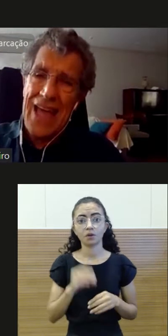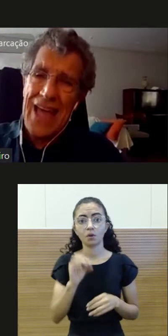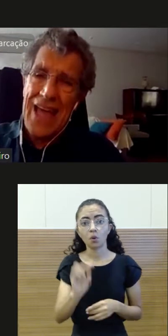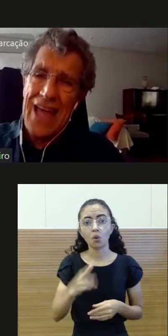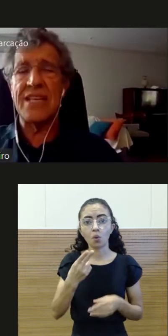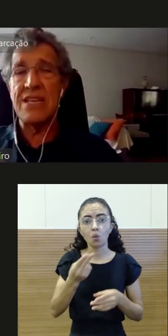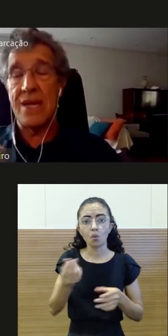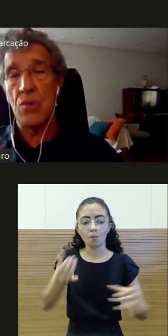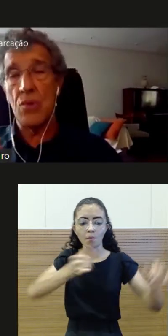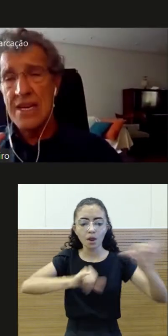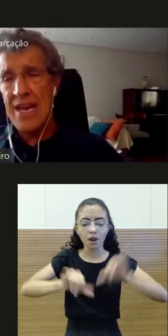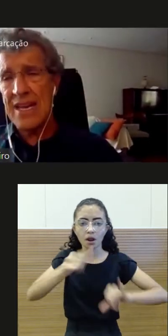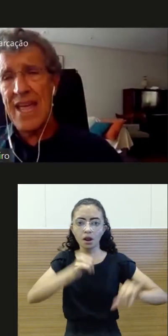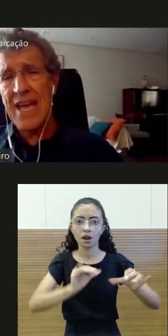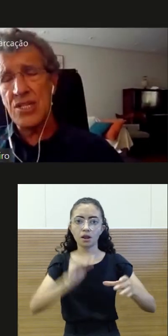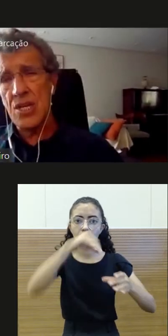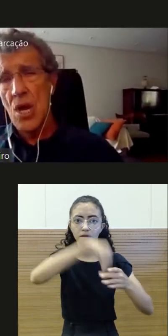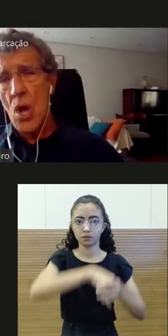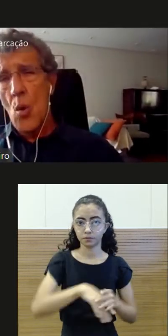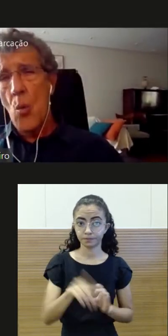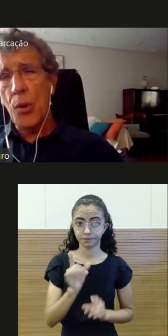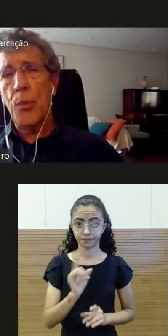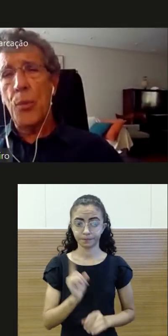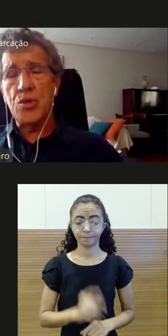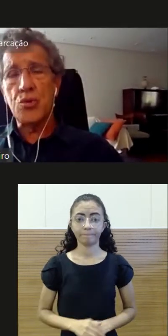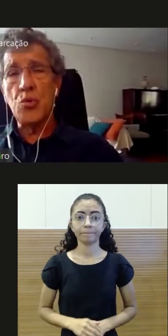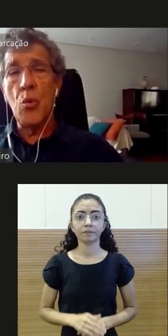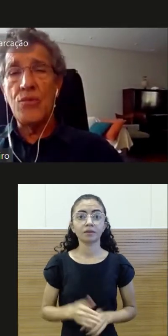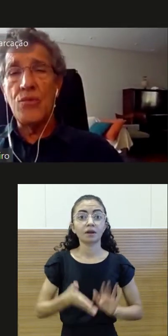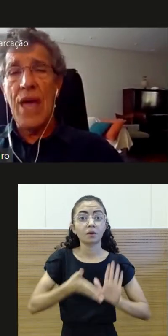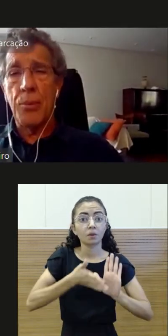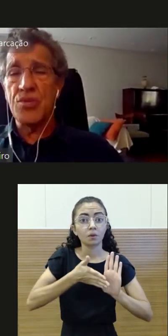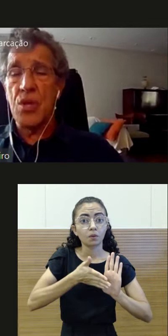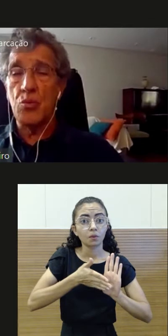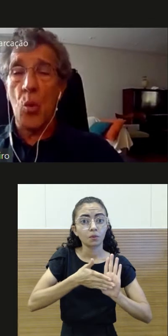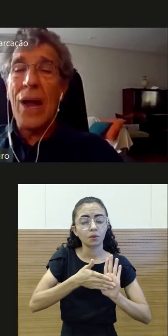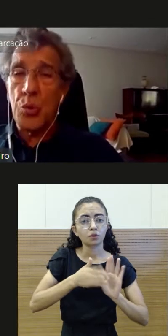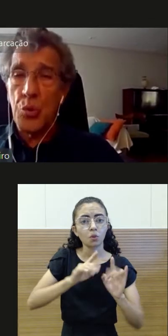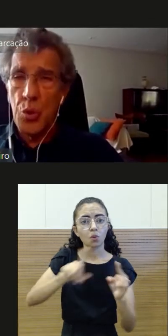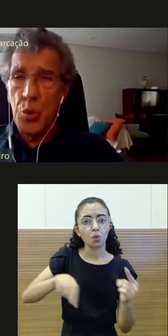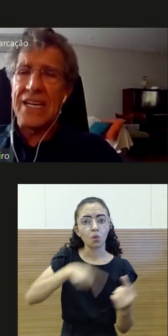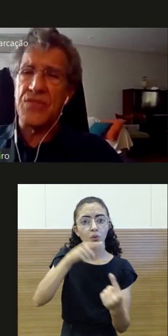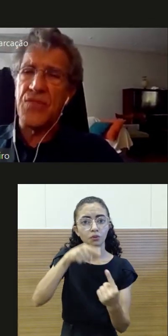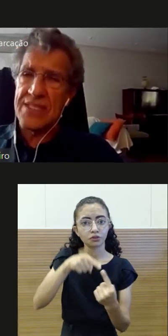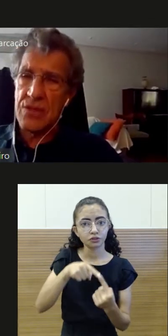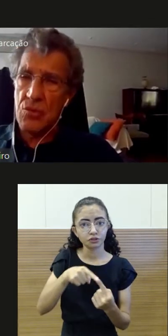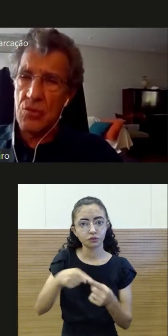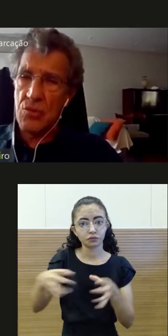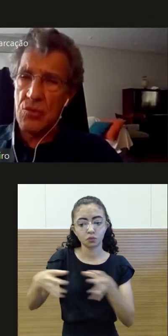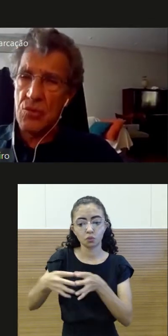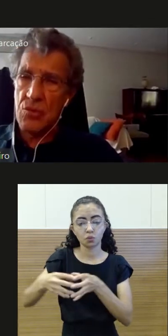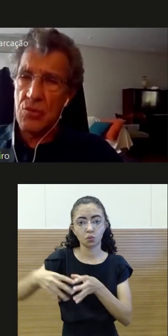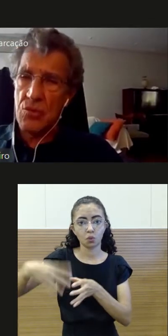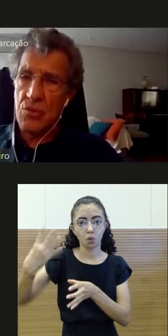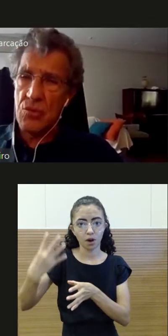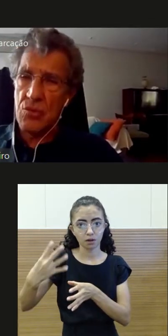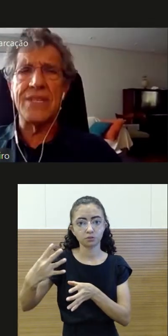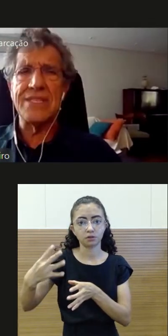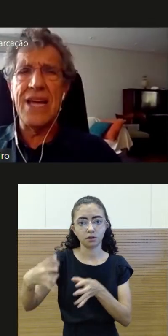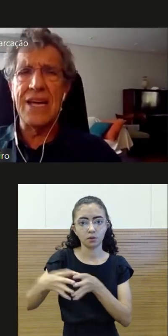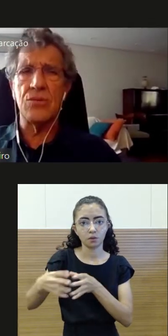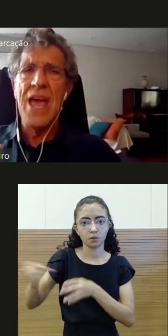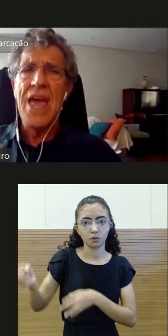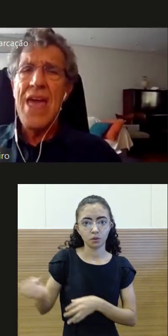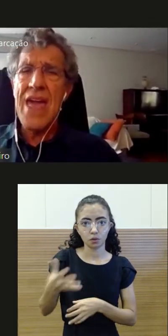or to improve the sensorial characteristics of this product. Or the purpose of the fourth